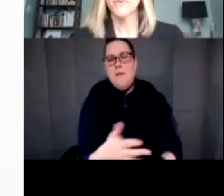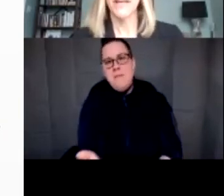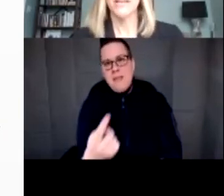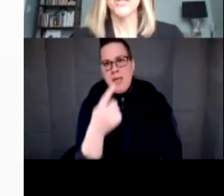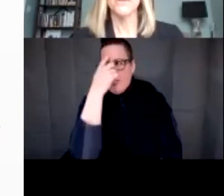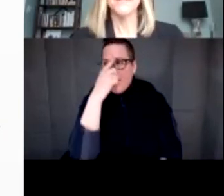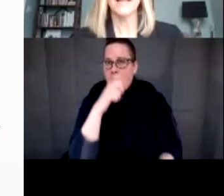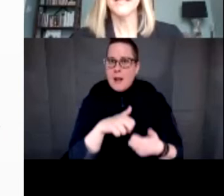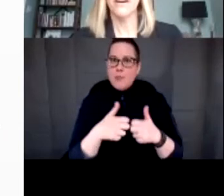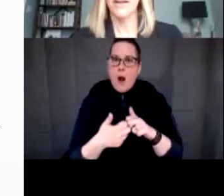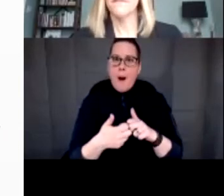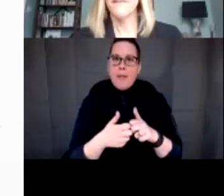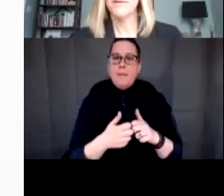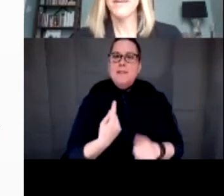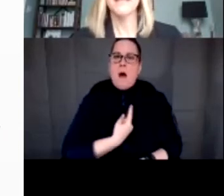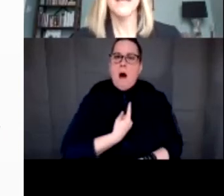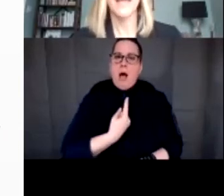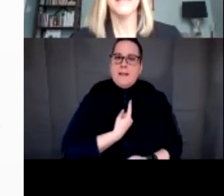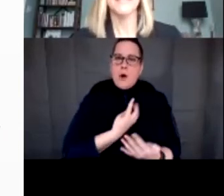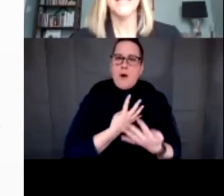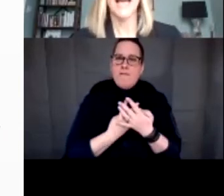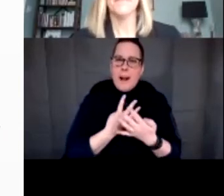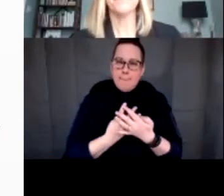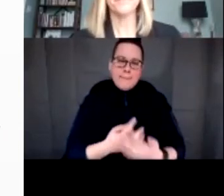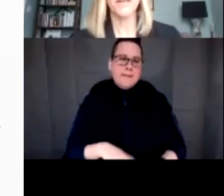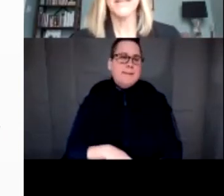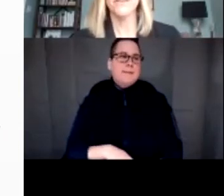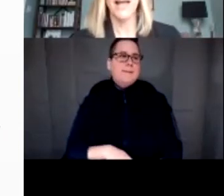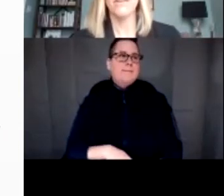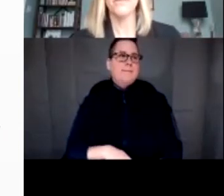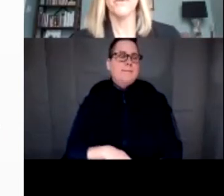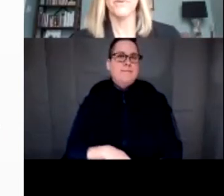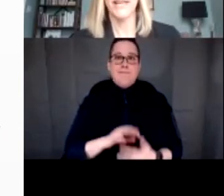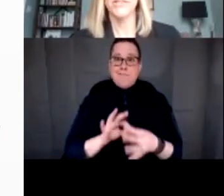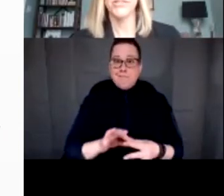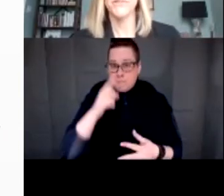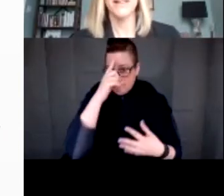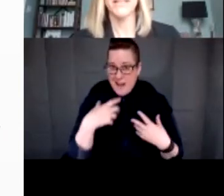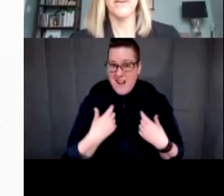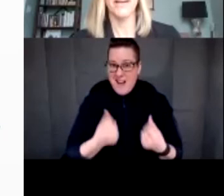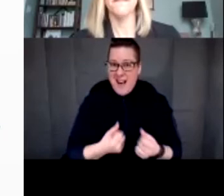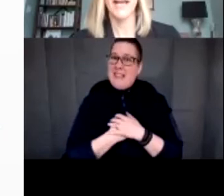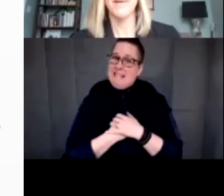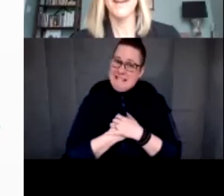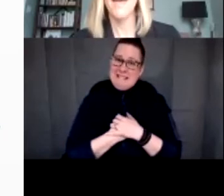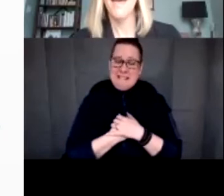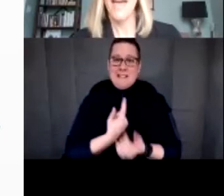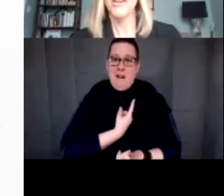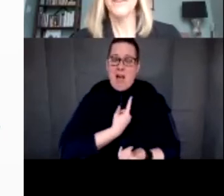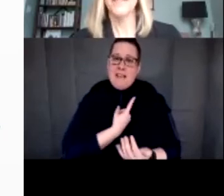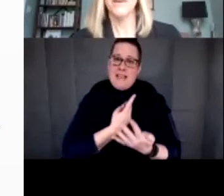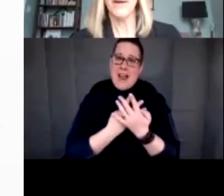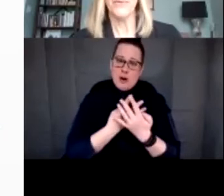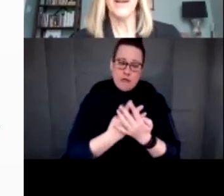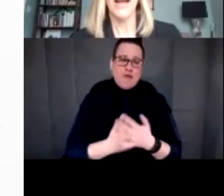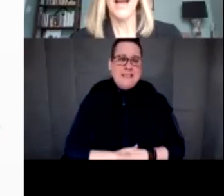issues related to solitary confinement and mental health related to solitary confinement. And you